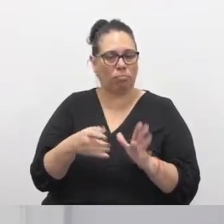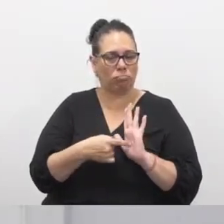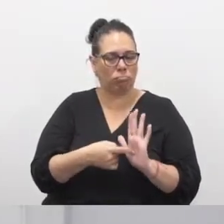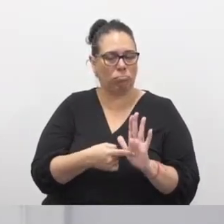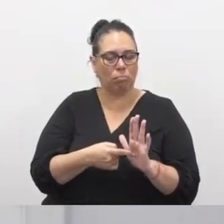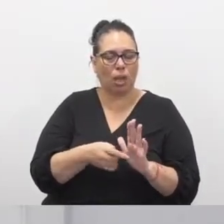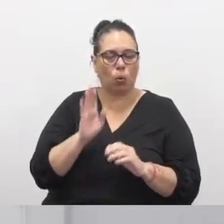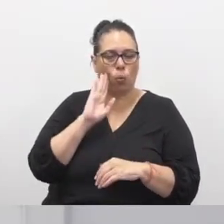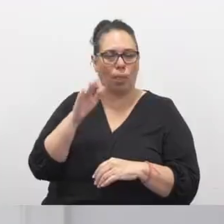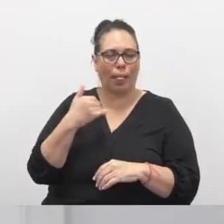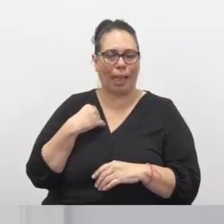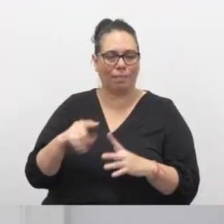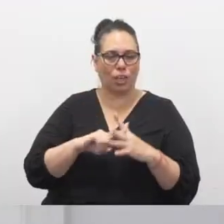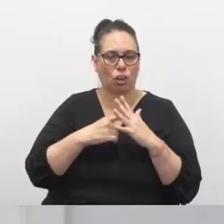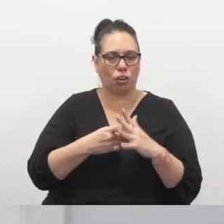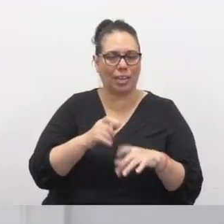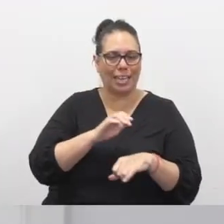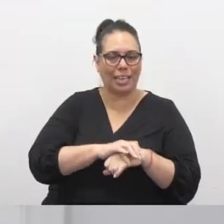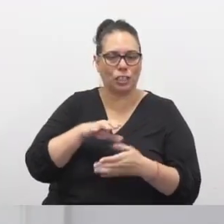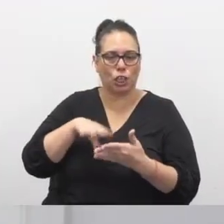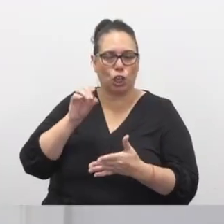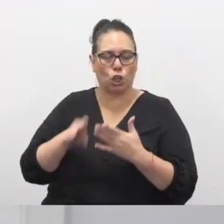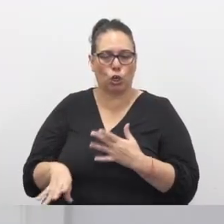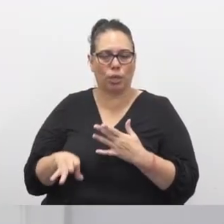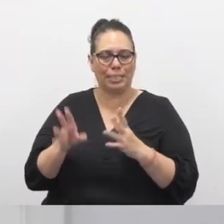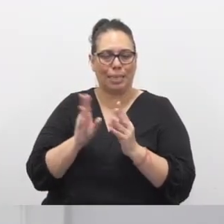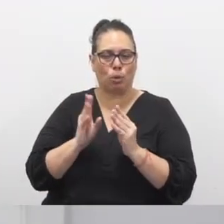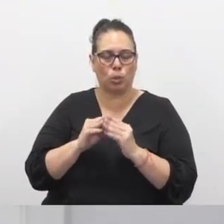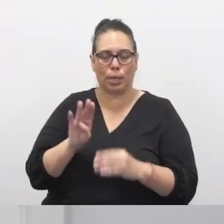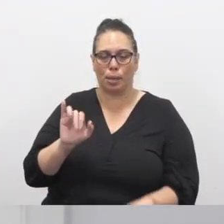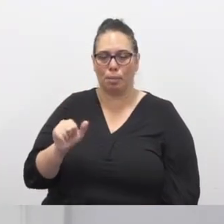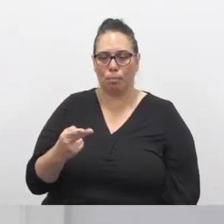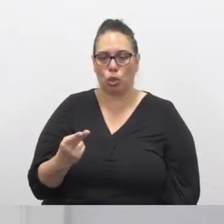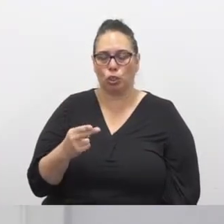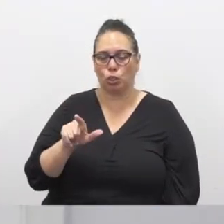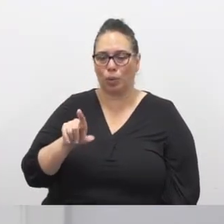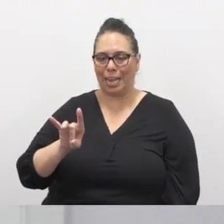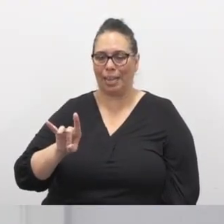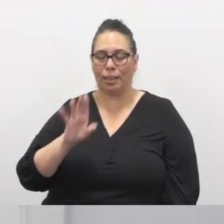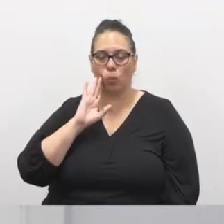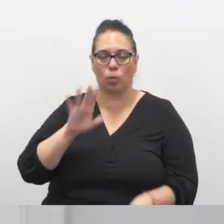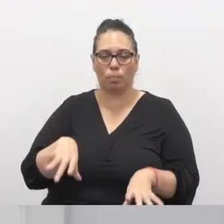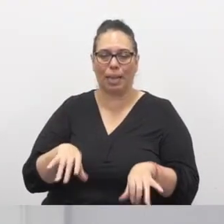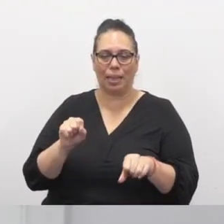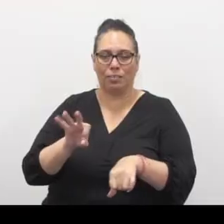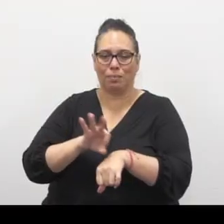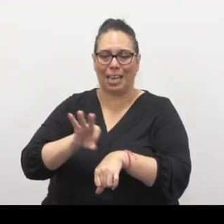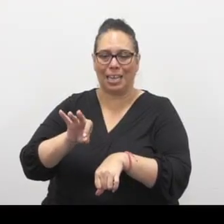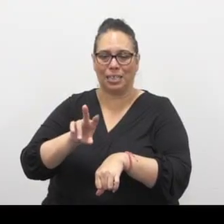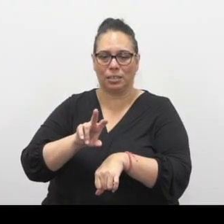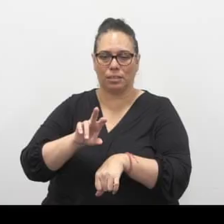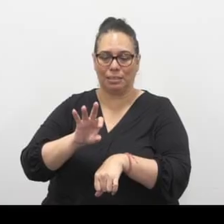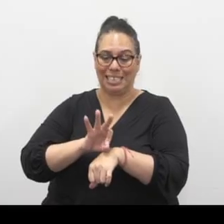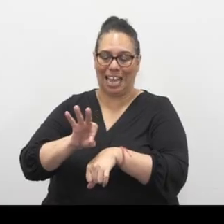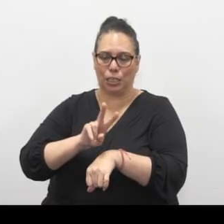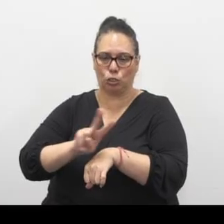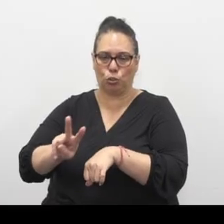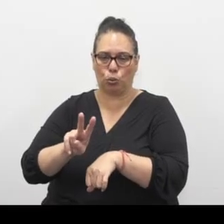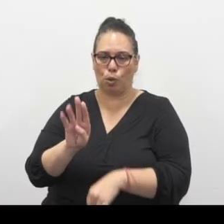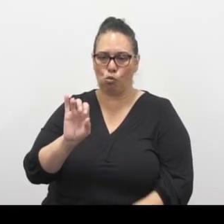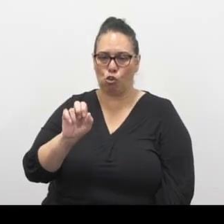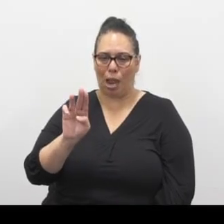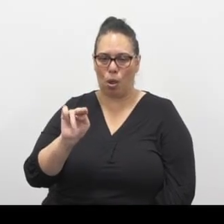our inaugural English Learner Symposium on March 28th. It will be held from 9 to 2 at Browning High School.